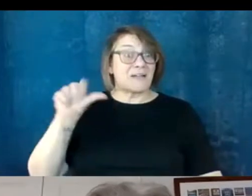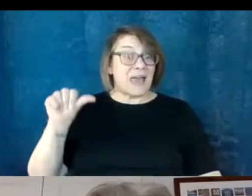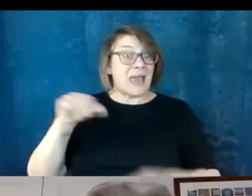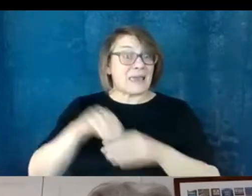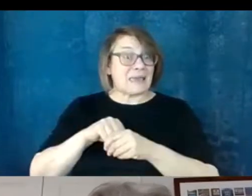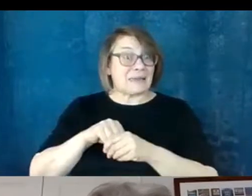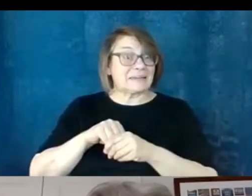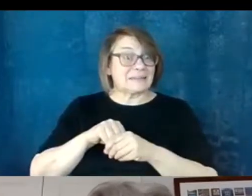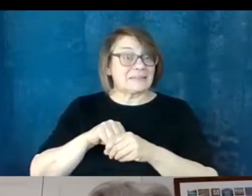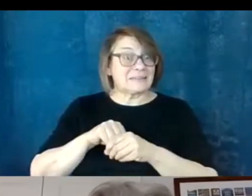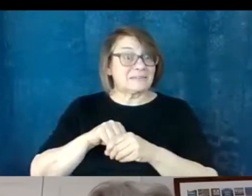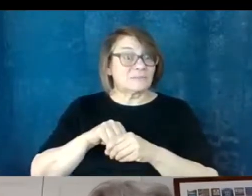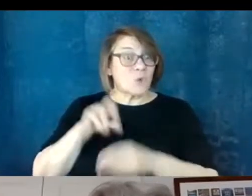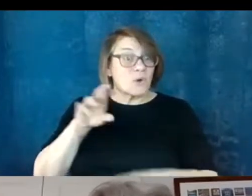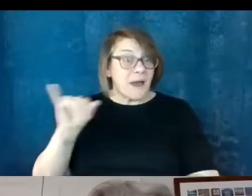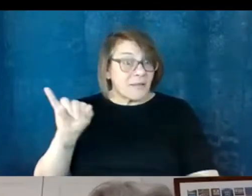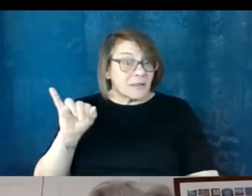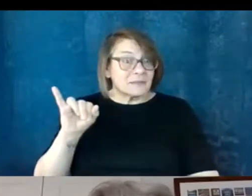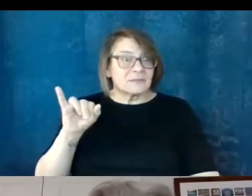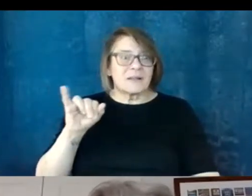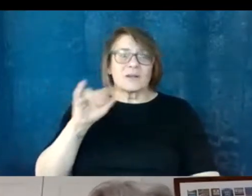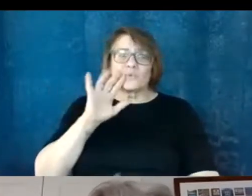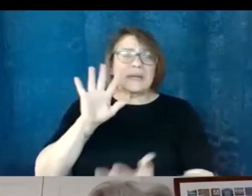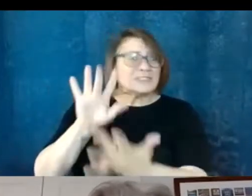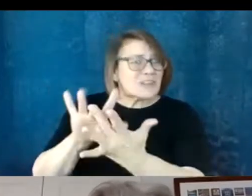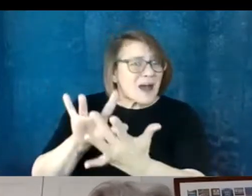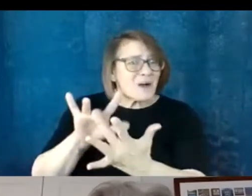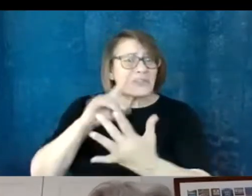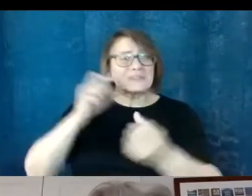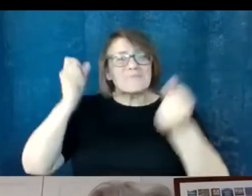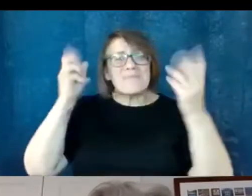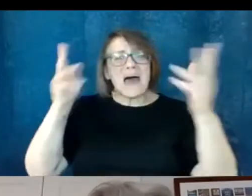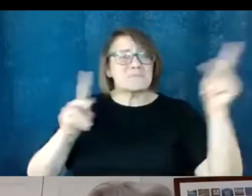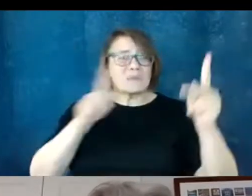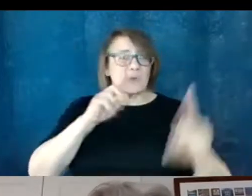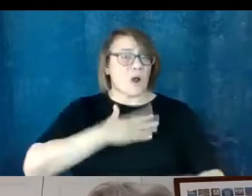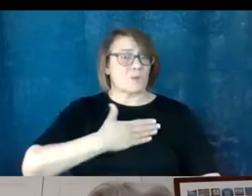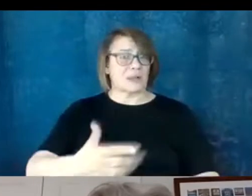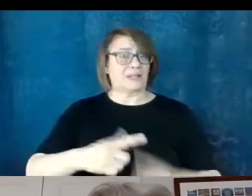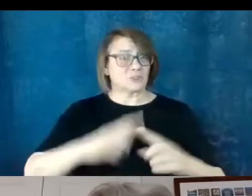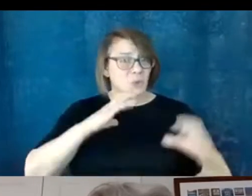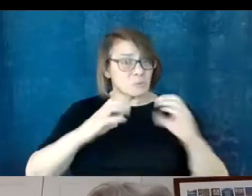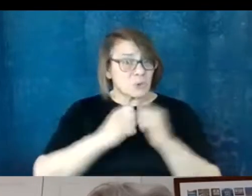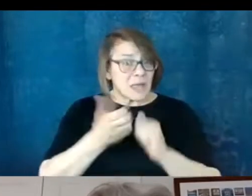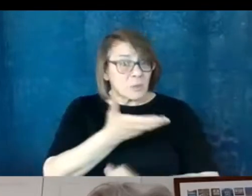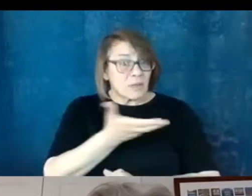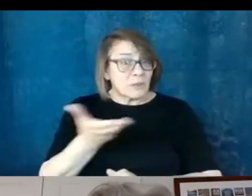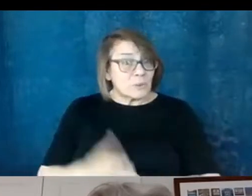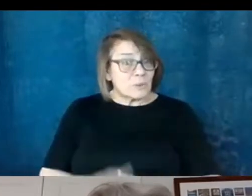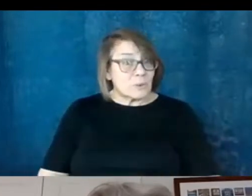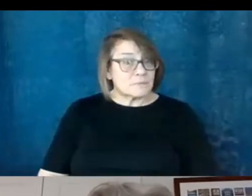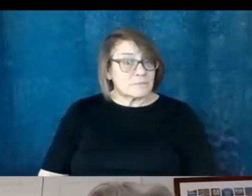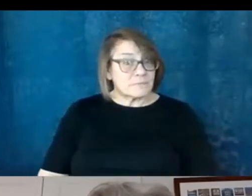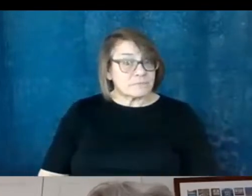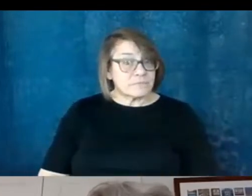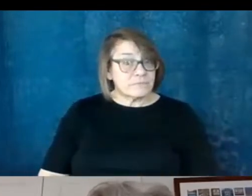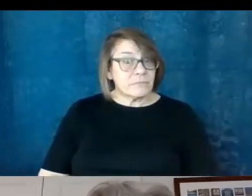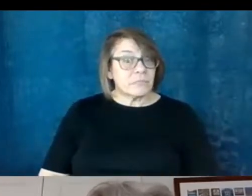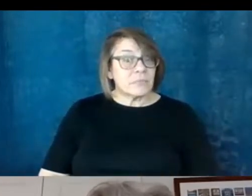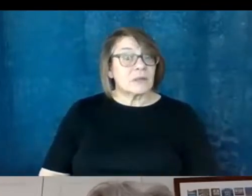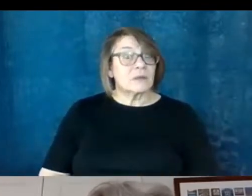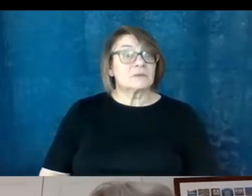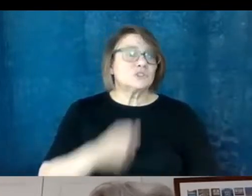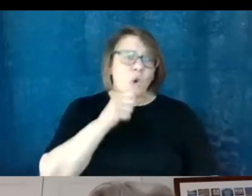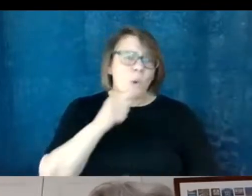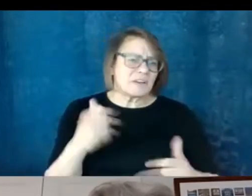There are people who will, who are willing to communicate with you. So don't